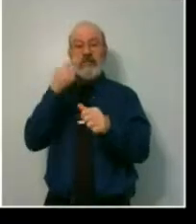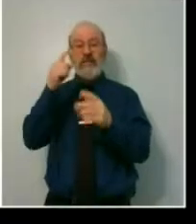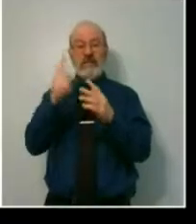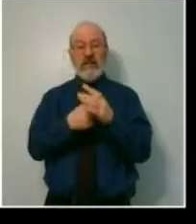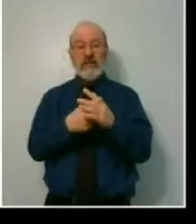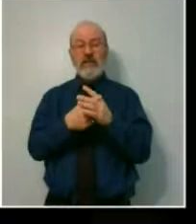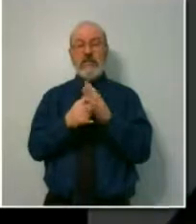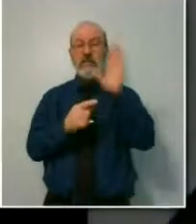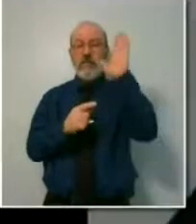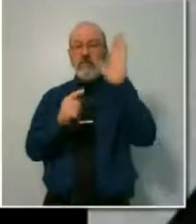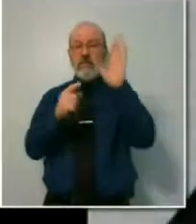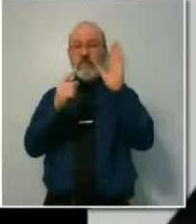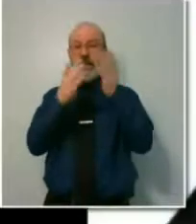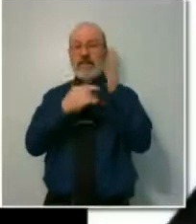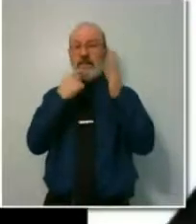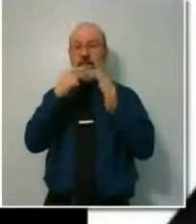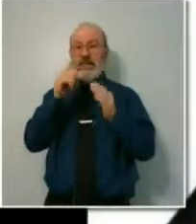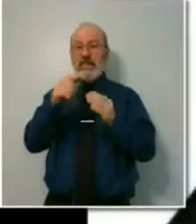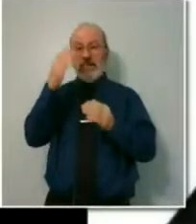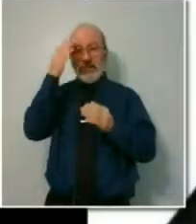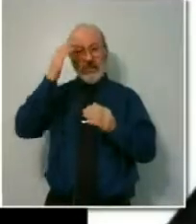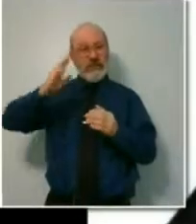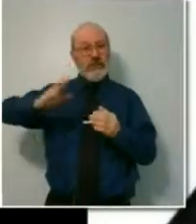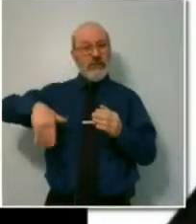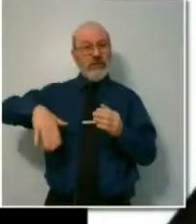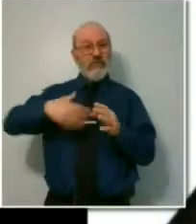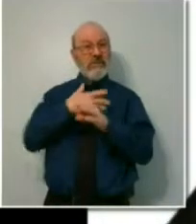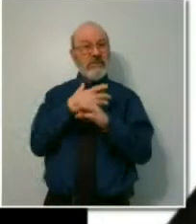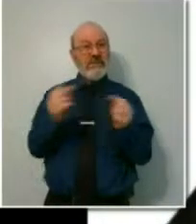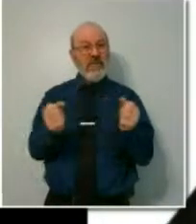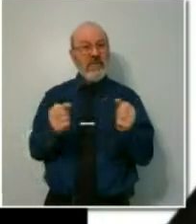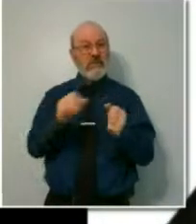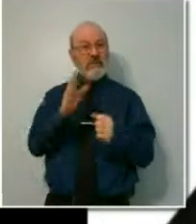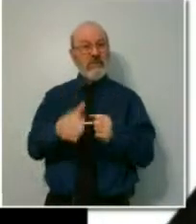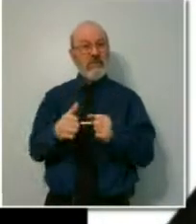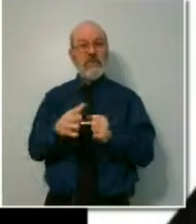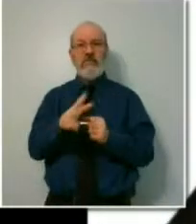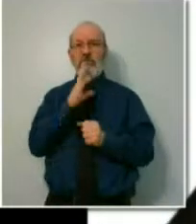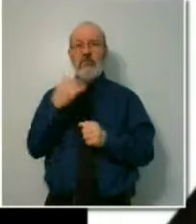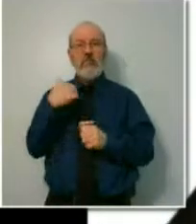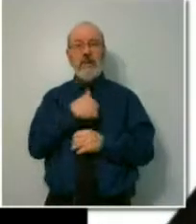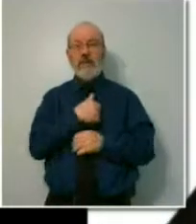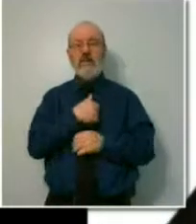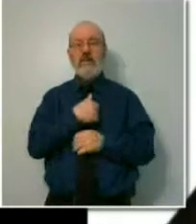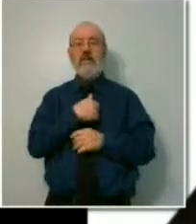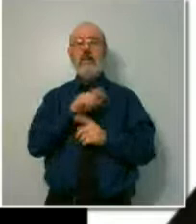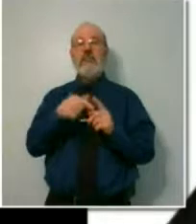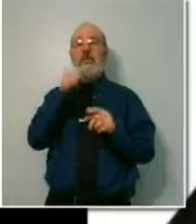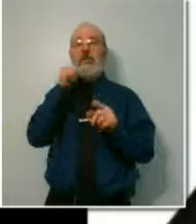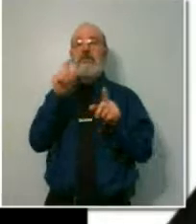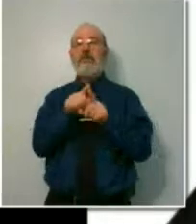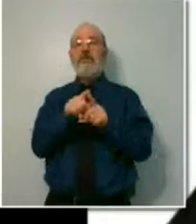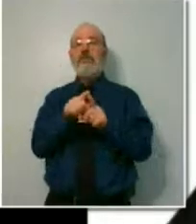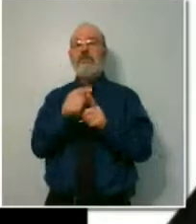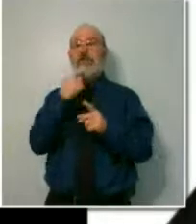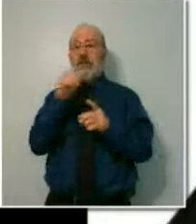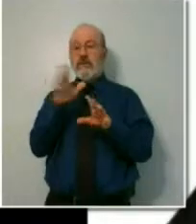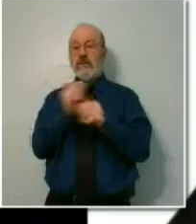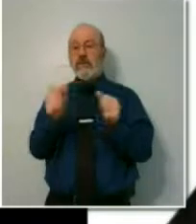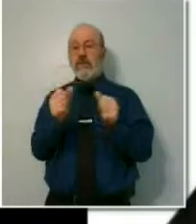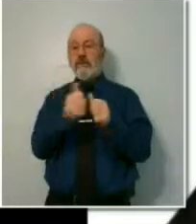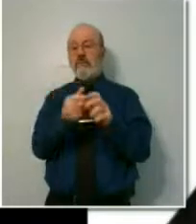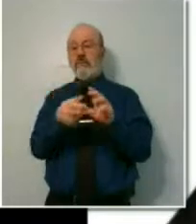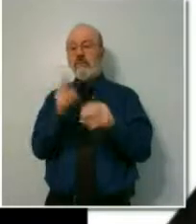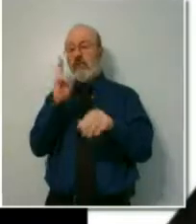hand indicating she knew she was not saved, but never came to speak with us. When her sister, who claims to be saved, fell away from church,